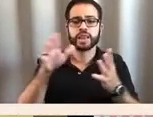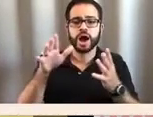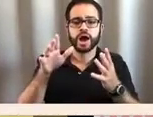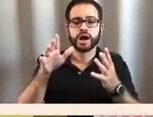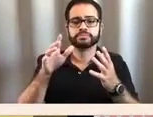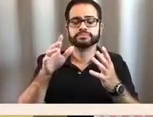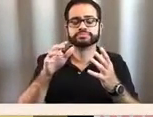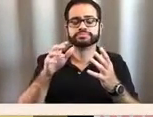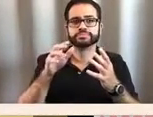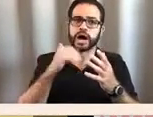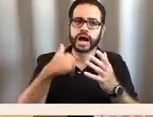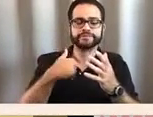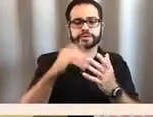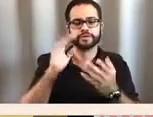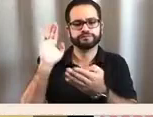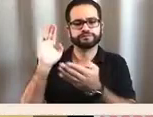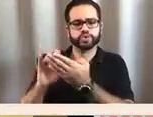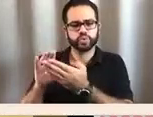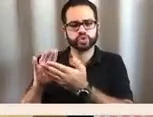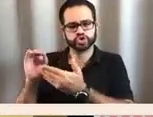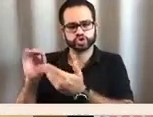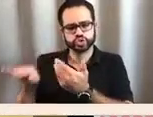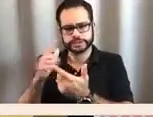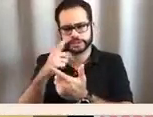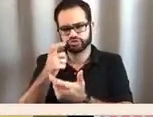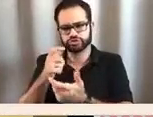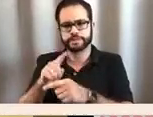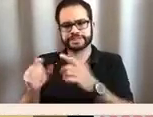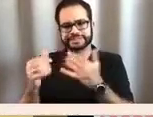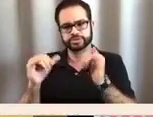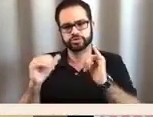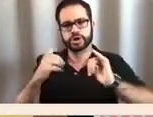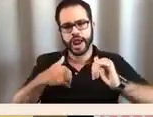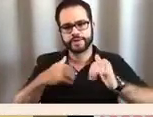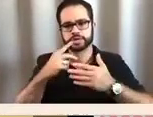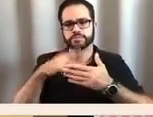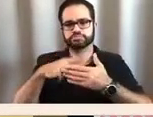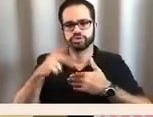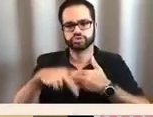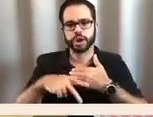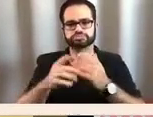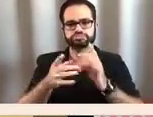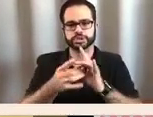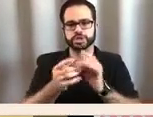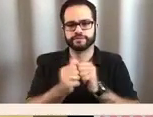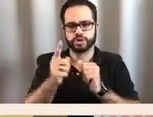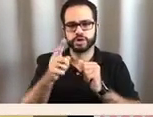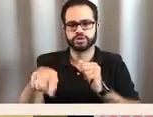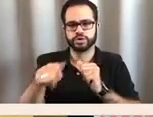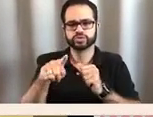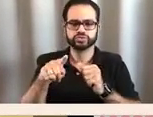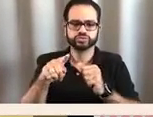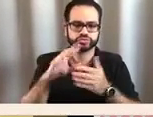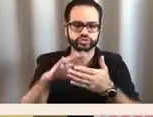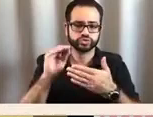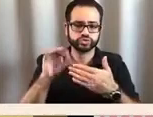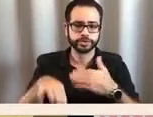fewer students, but there are still programs for those students.